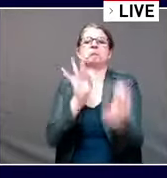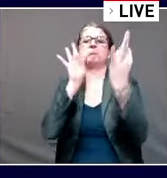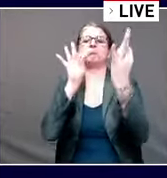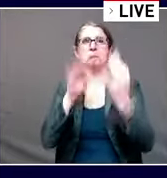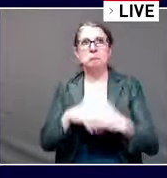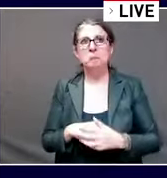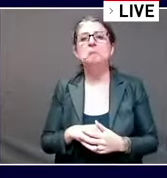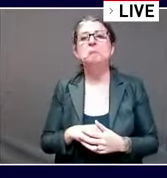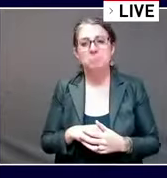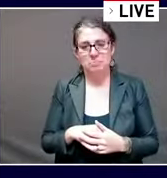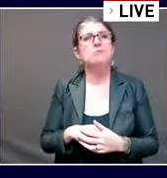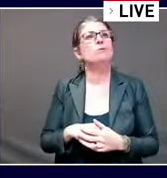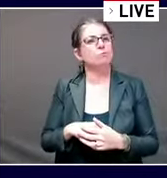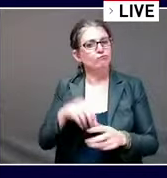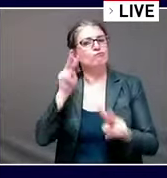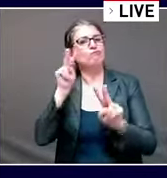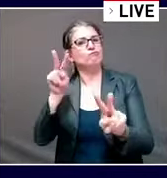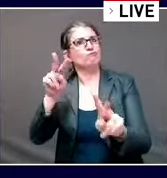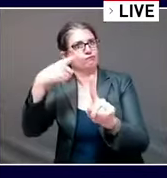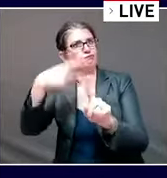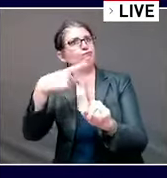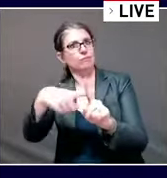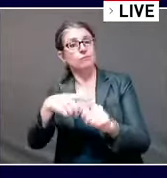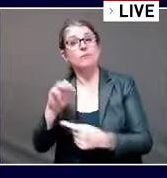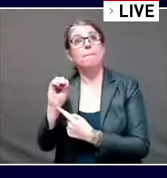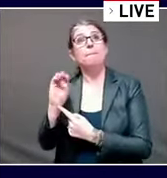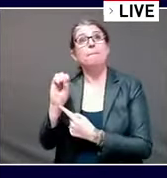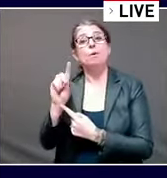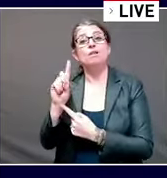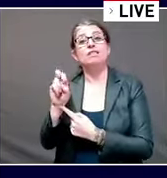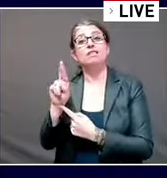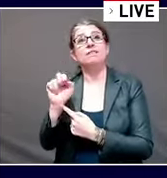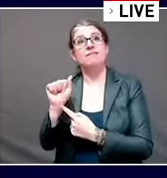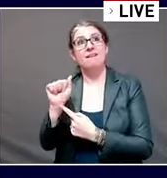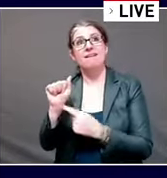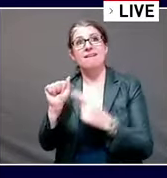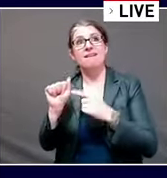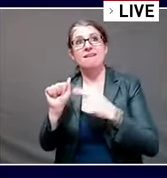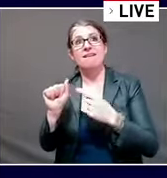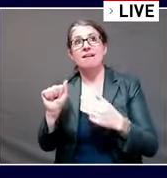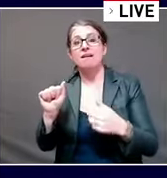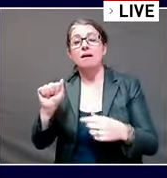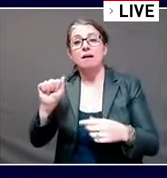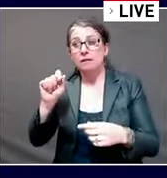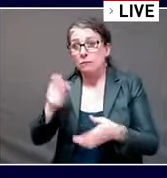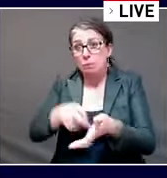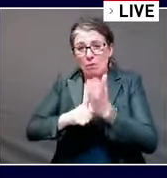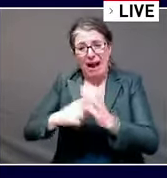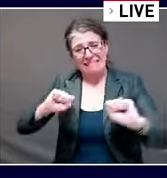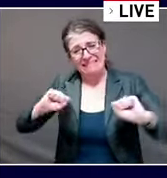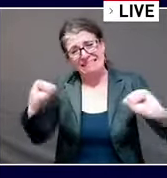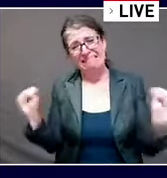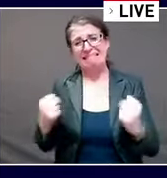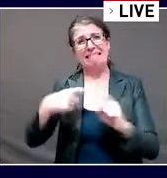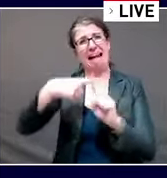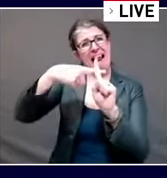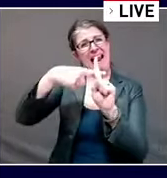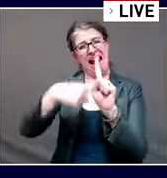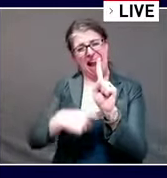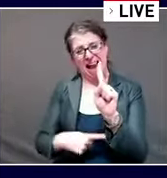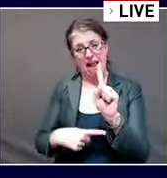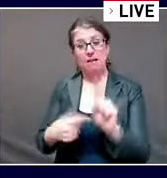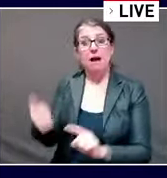that the Pfizer candidate vaccine does. Now, as with the Pfizer vaccine announcement from a week ago,